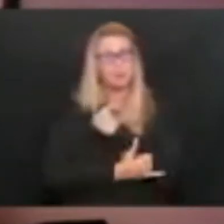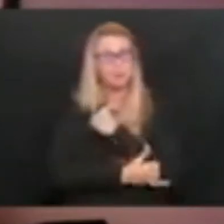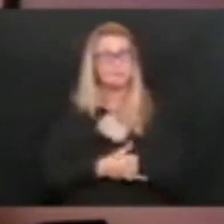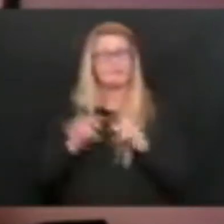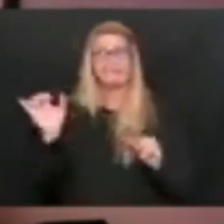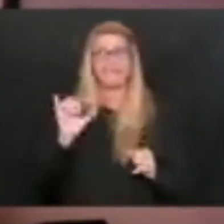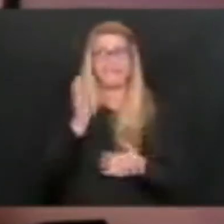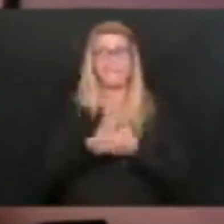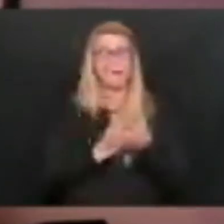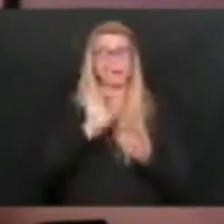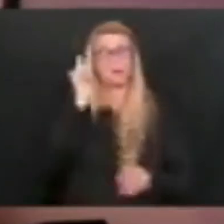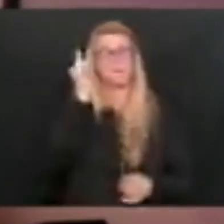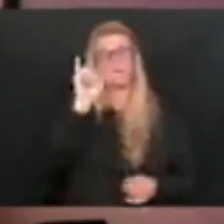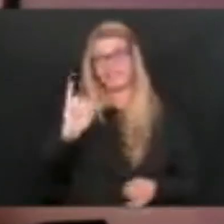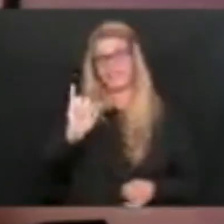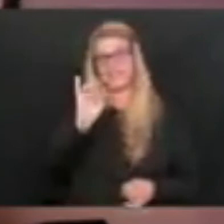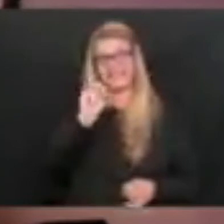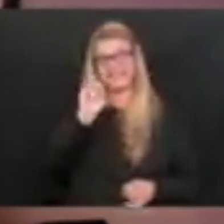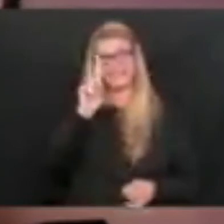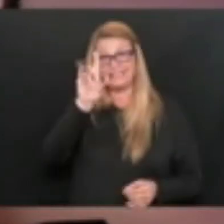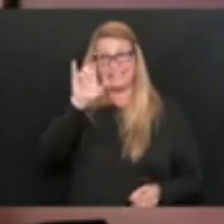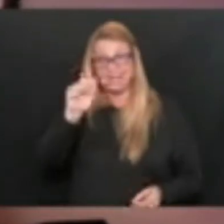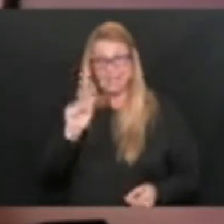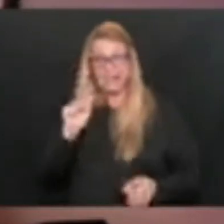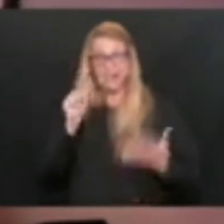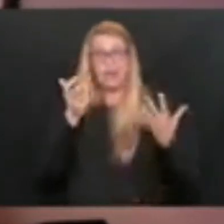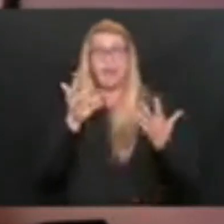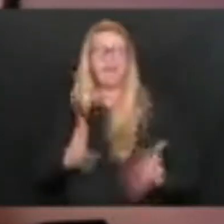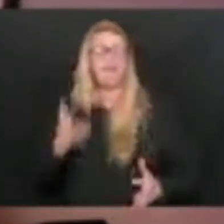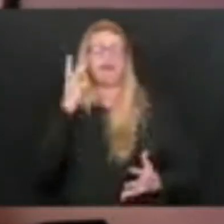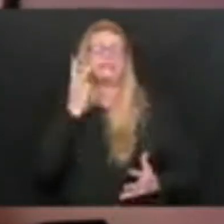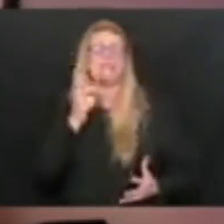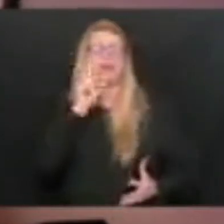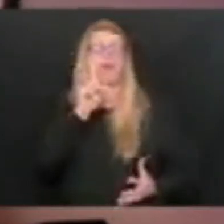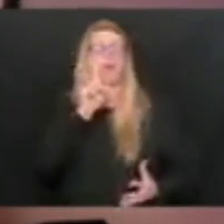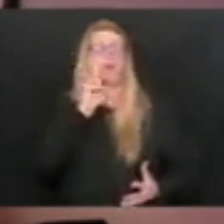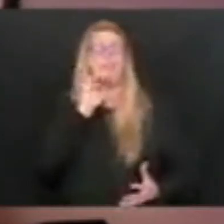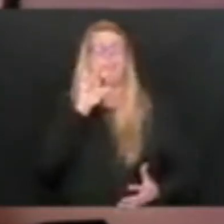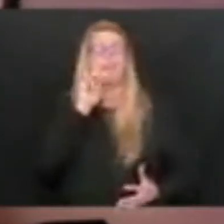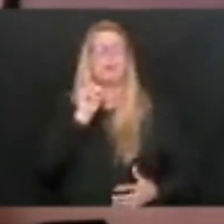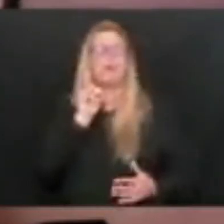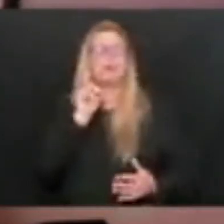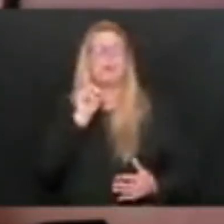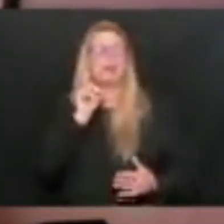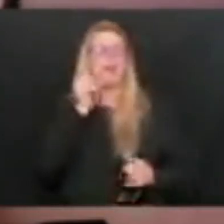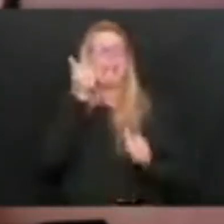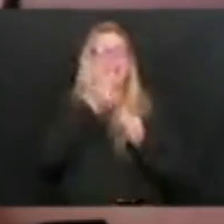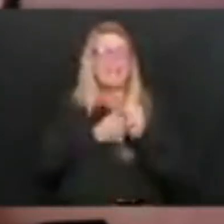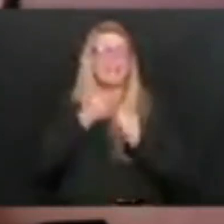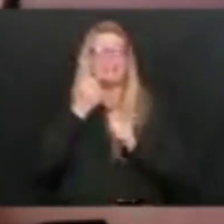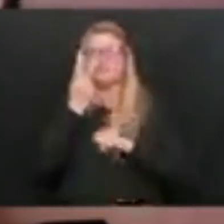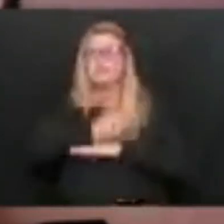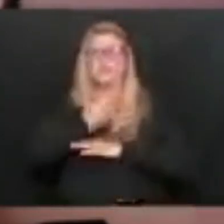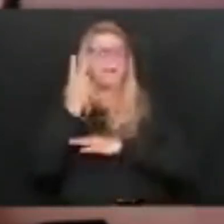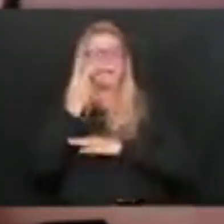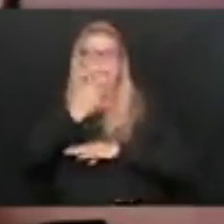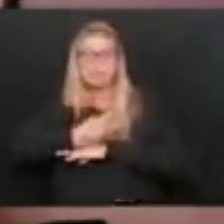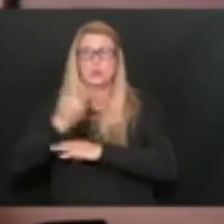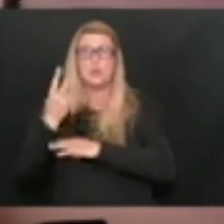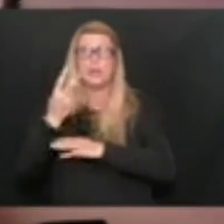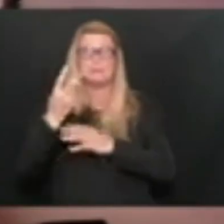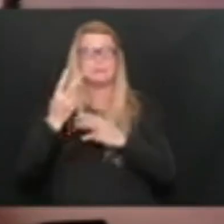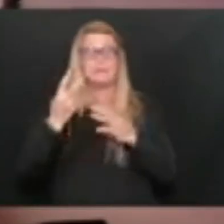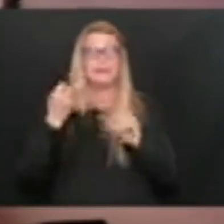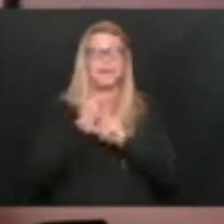India is seeing over 1 million new cases every 2.5 days. And they're seeing so many people that are dying